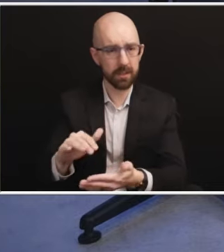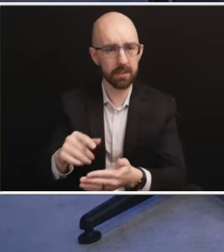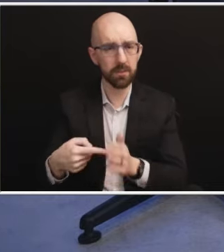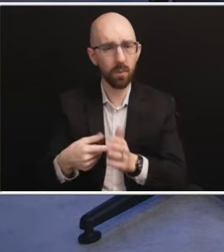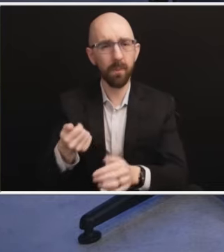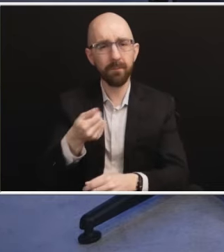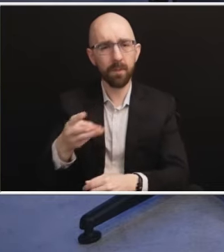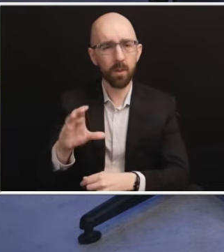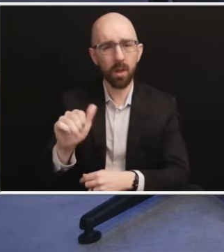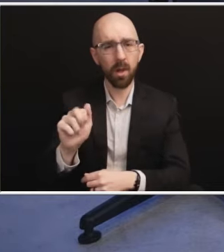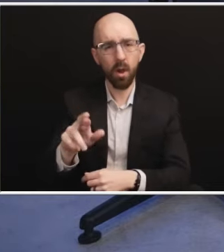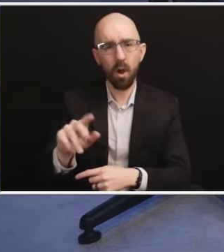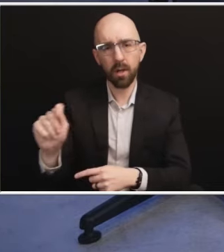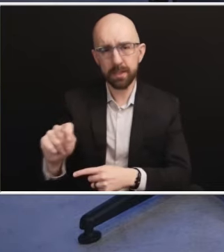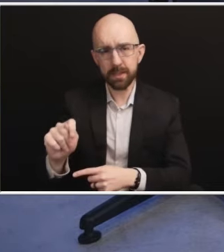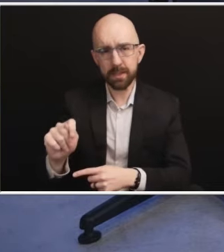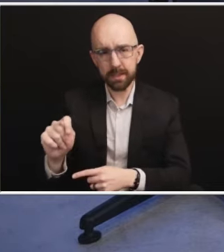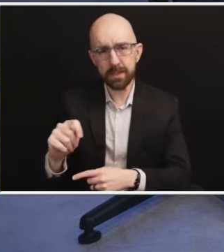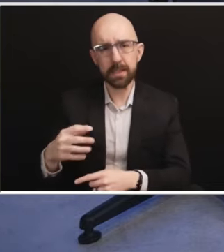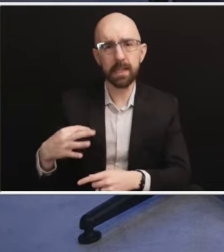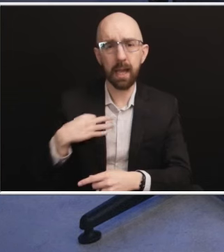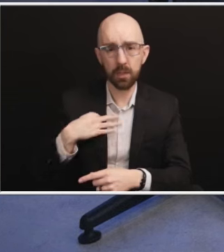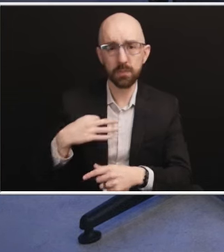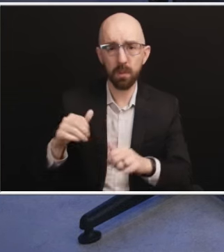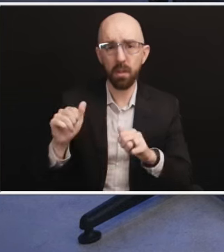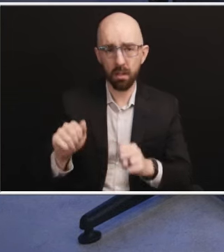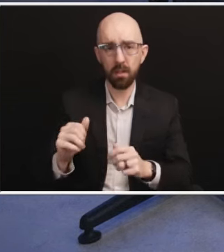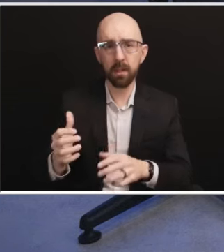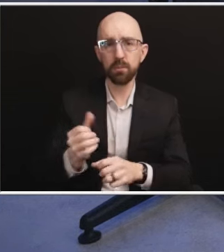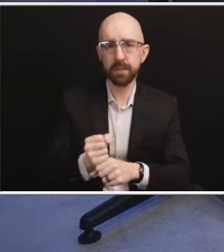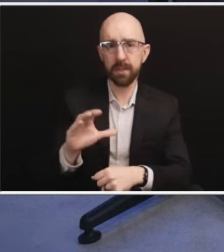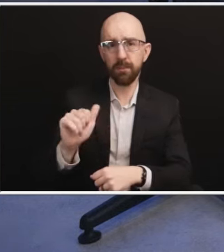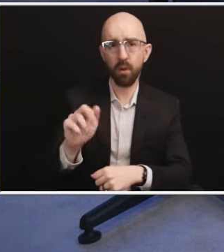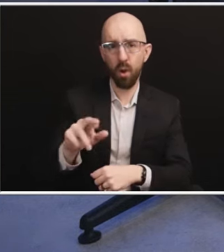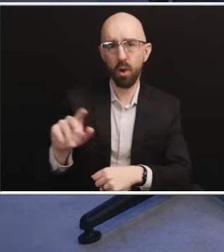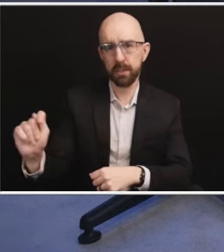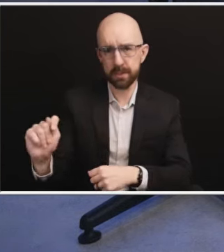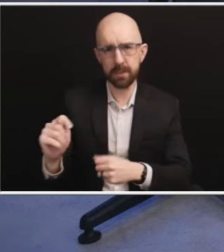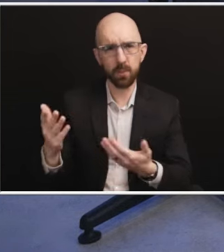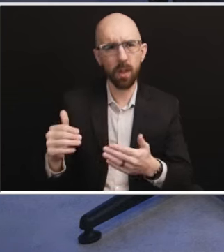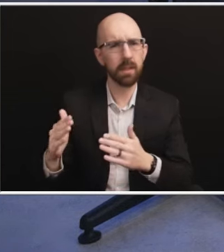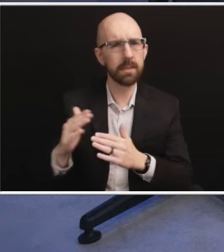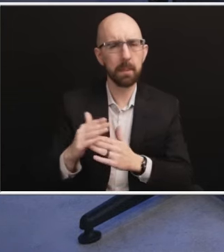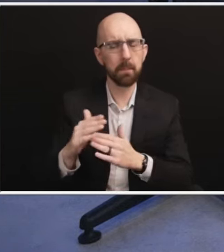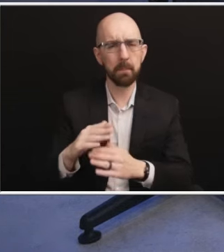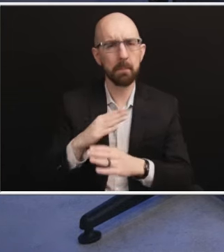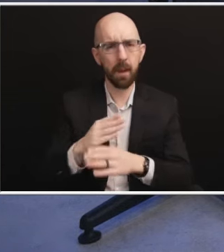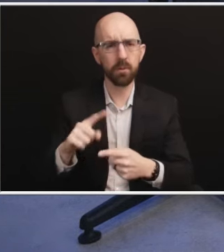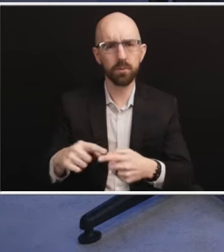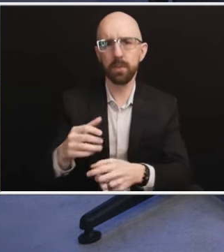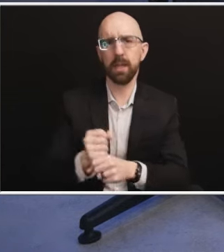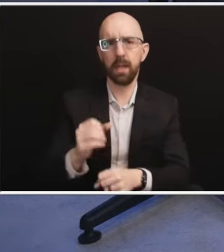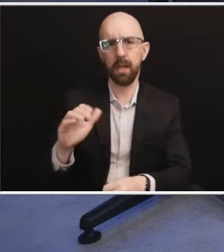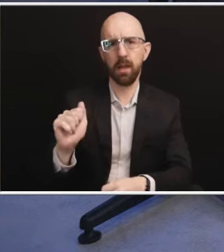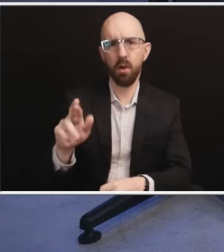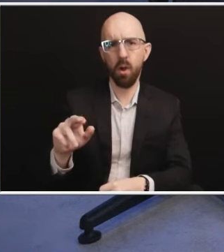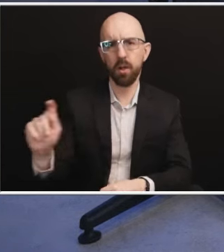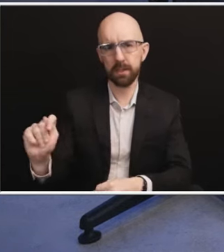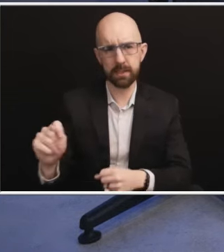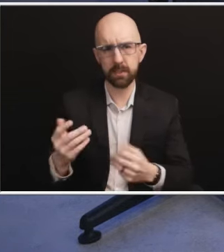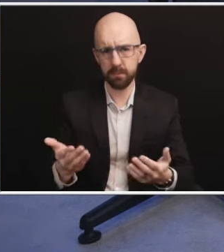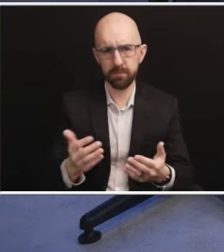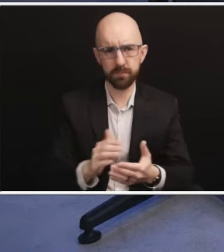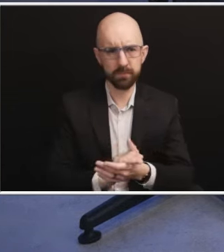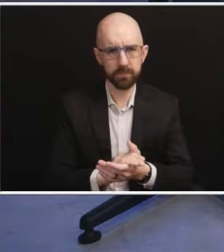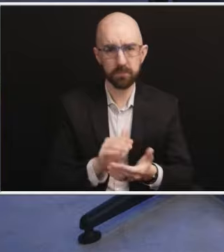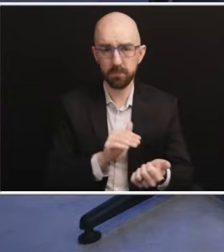eligible cancer patients actually received CAR T. What are the top barriers to getting CAR T? Dr. McGurk, do you think this is